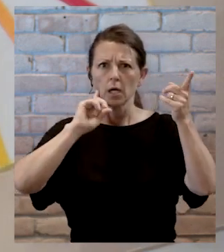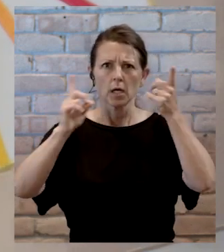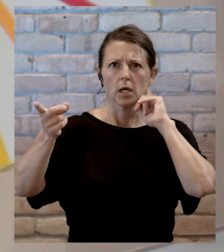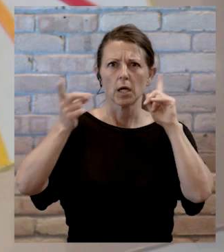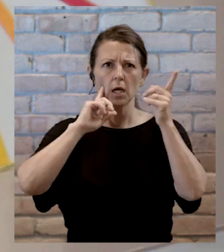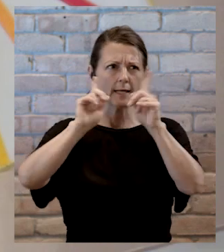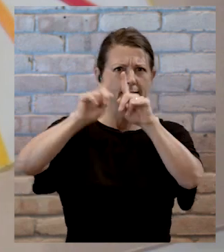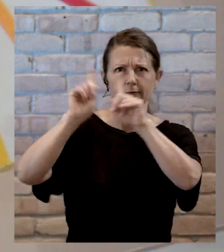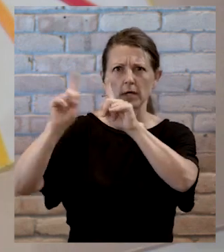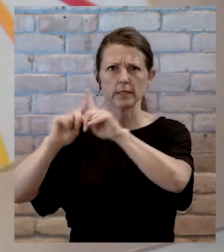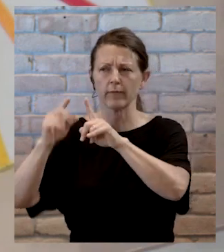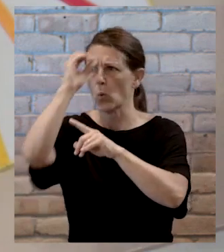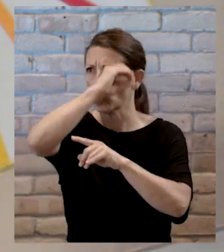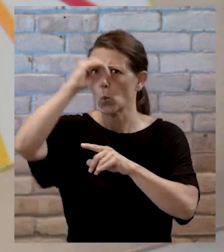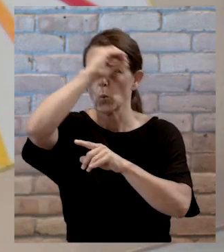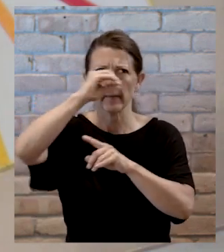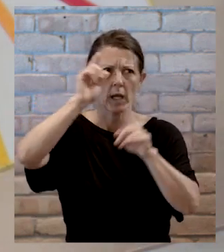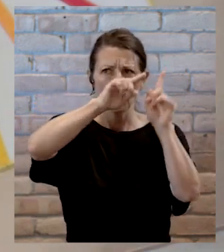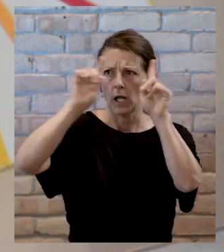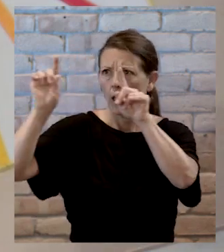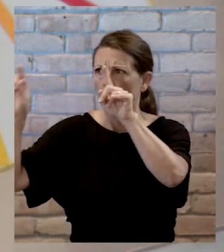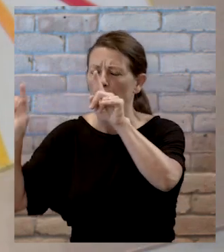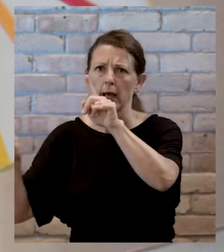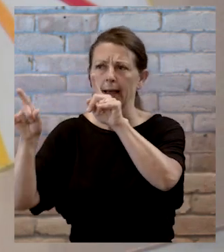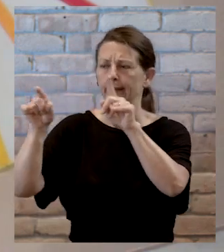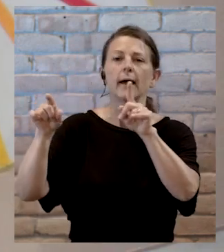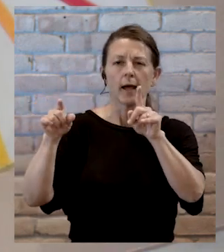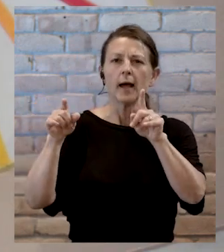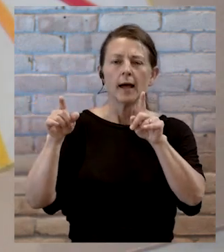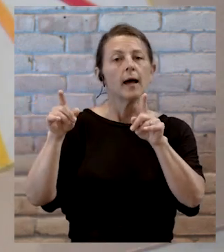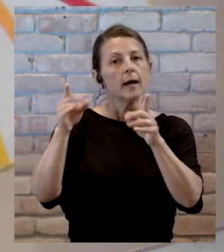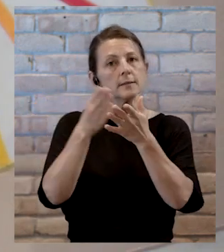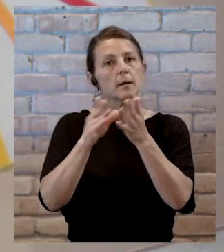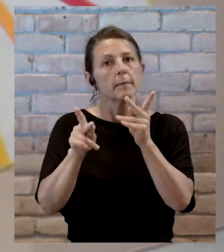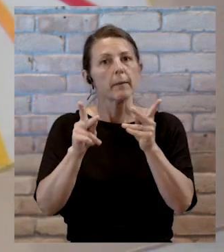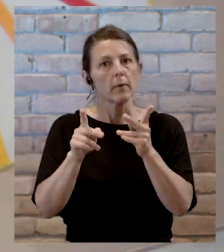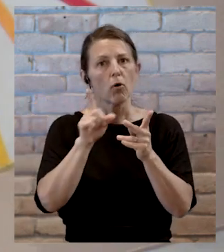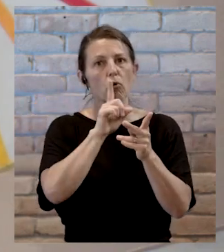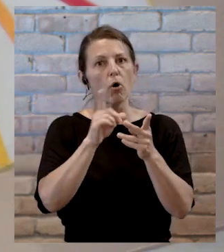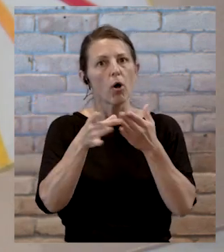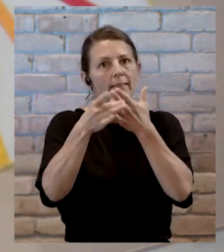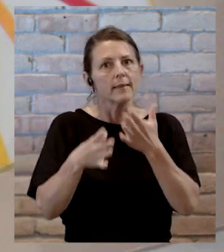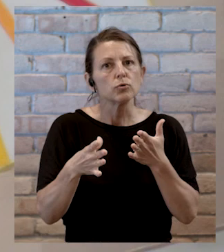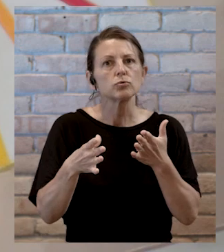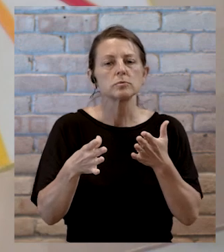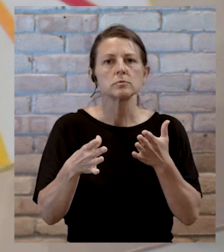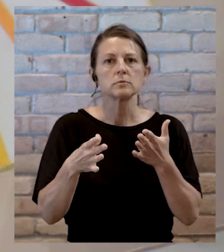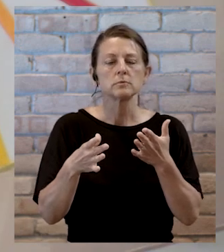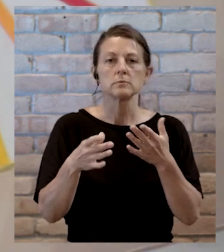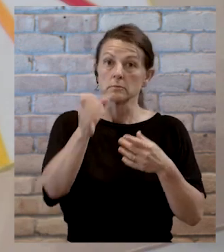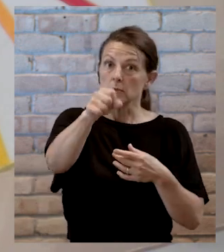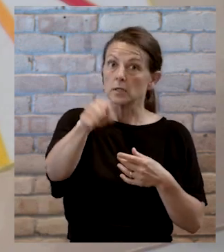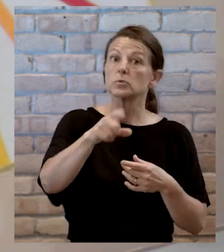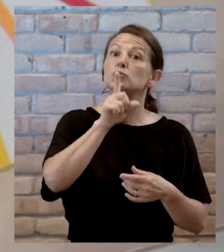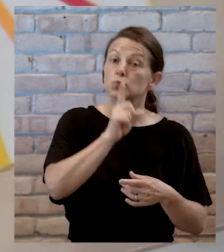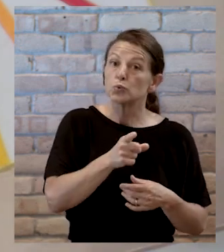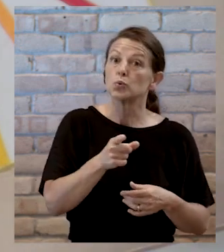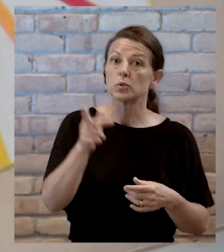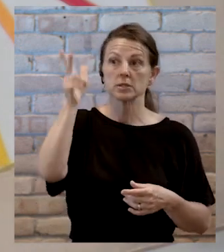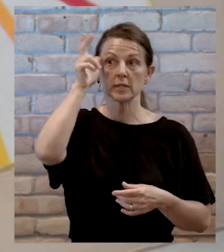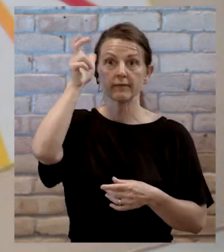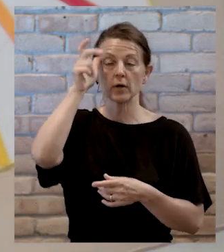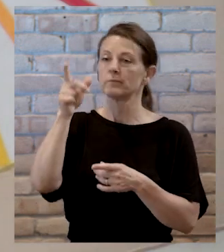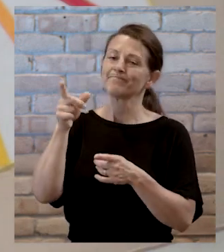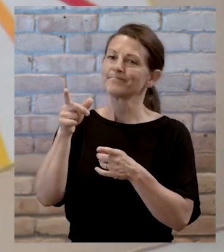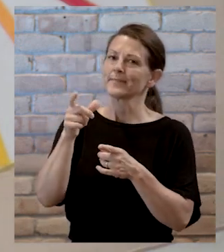of shepherding going on. There's a lot of guiding of people. And while it's true that the devil is not